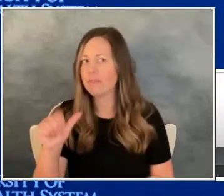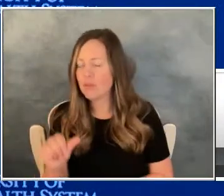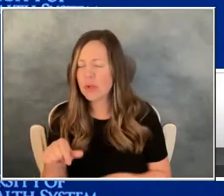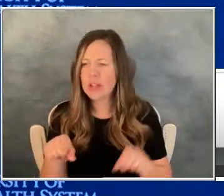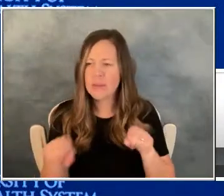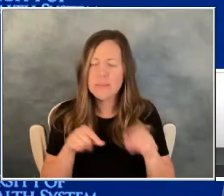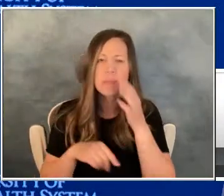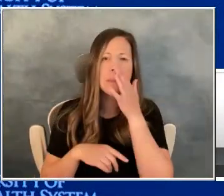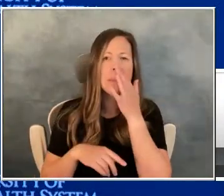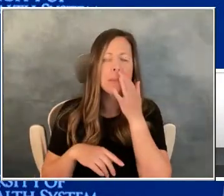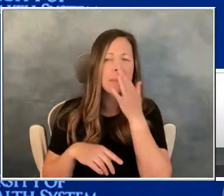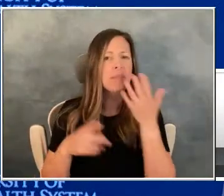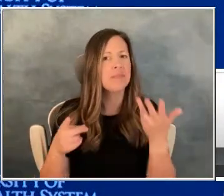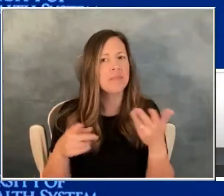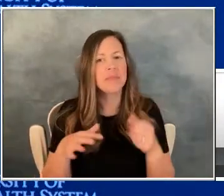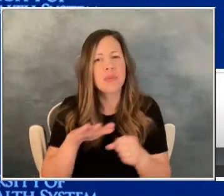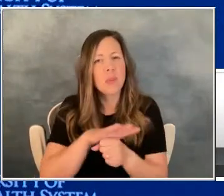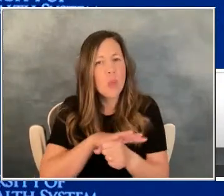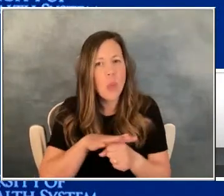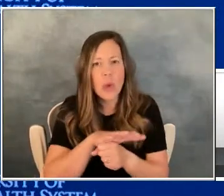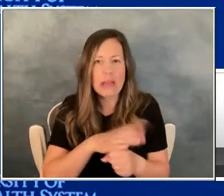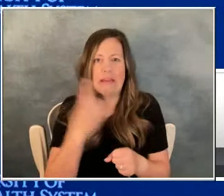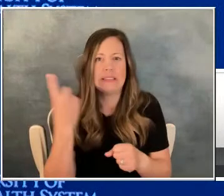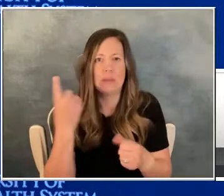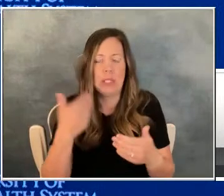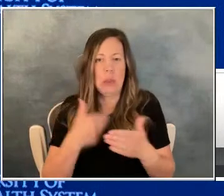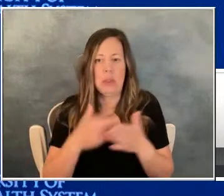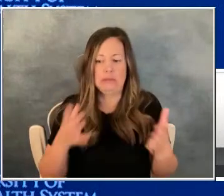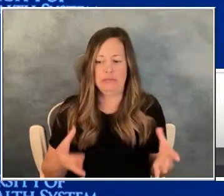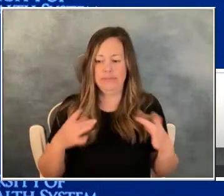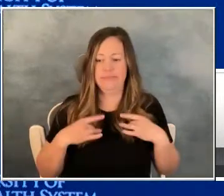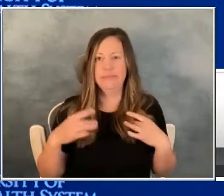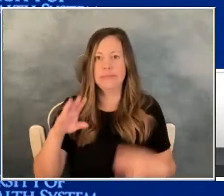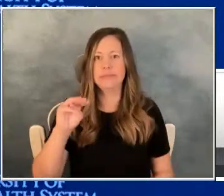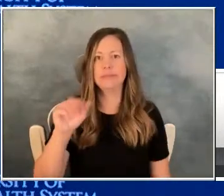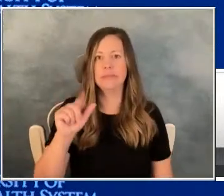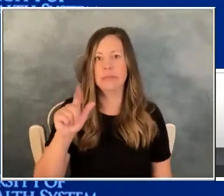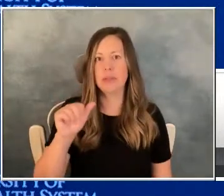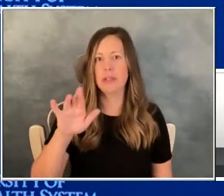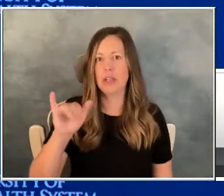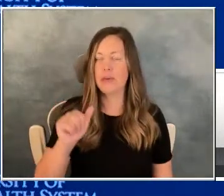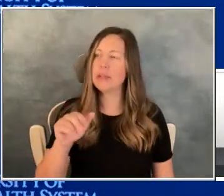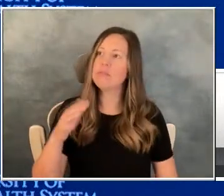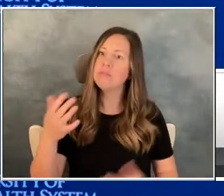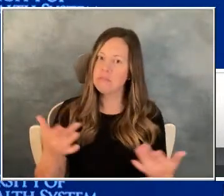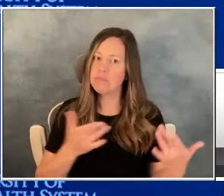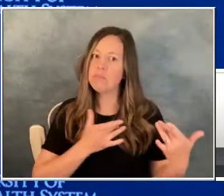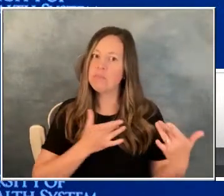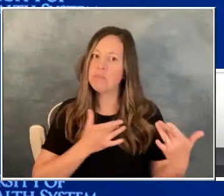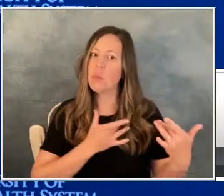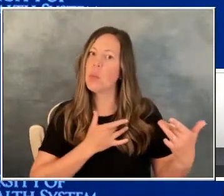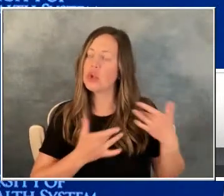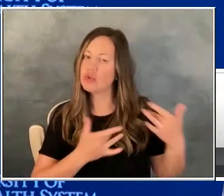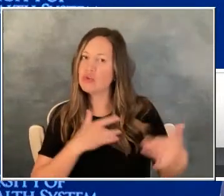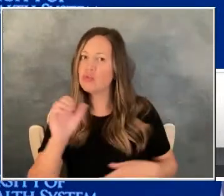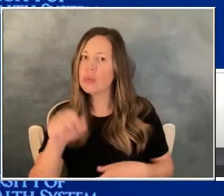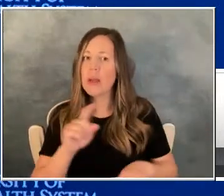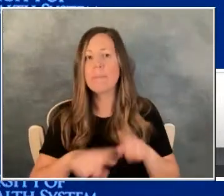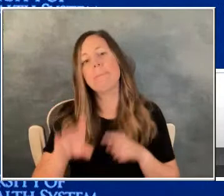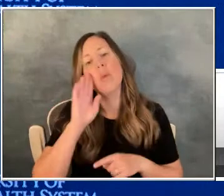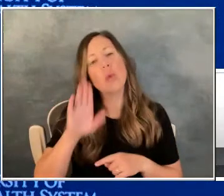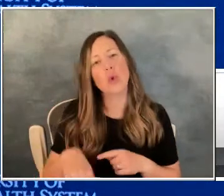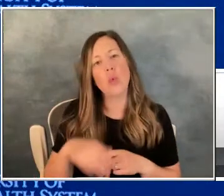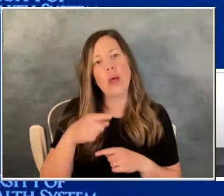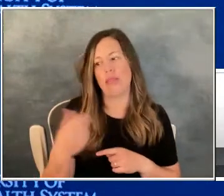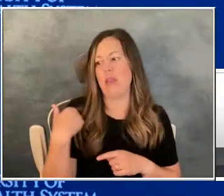had locally acquired malaria. So that is a concern. We know that the last time that happened was